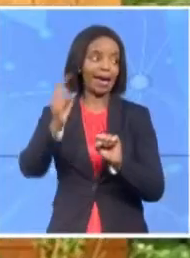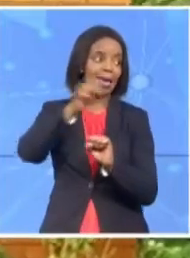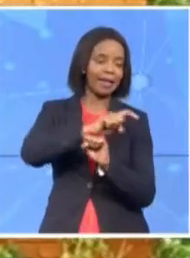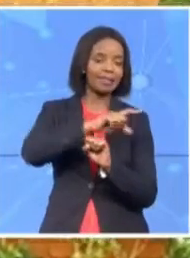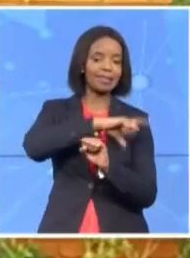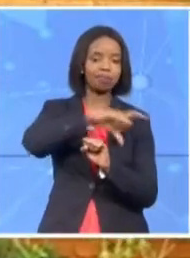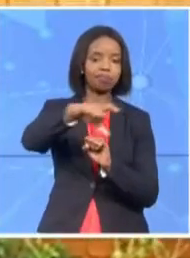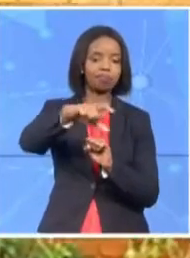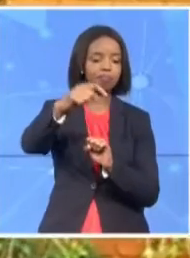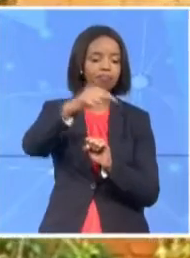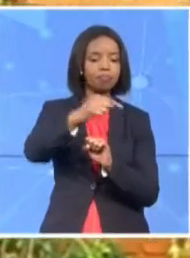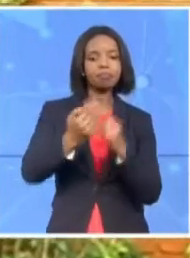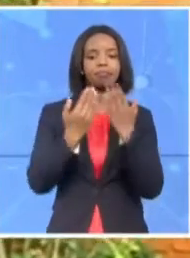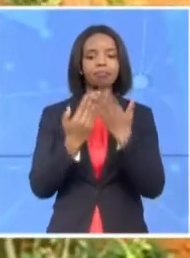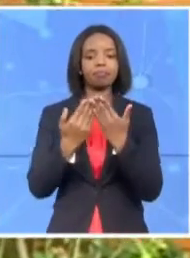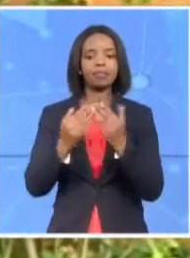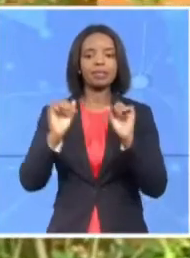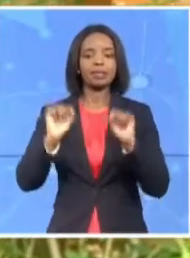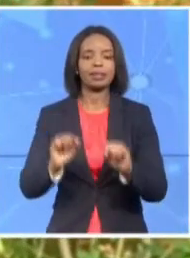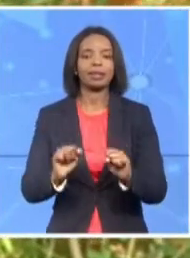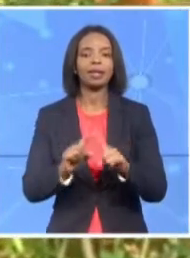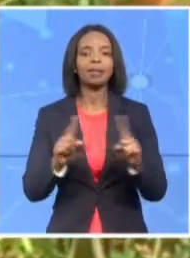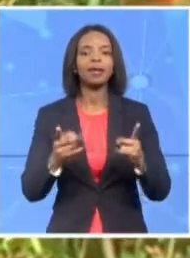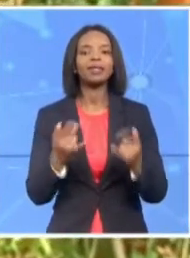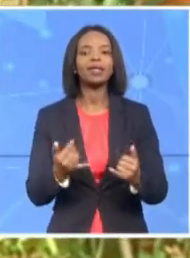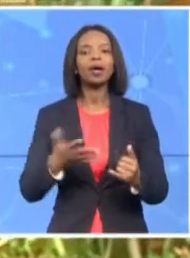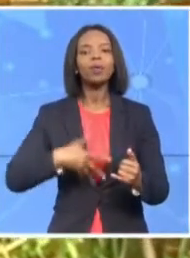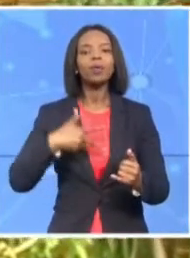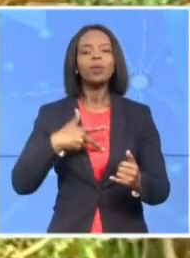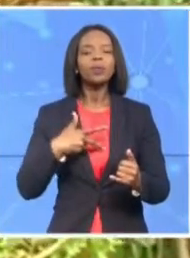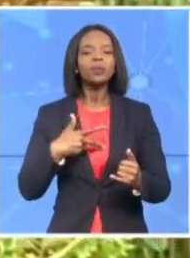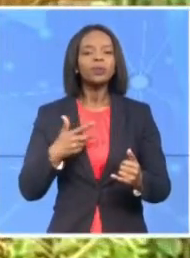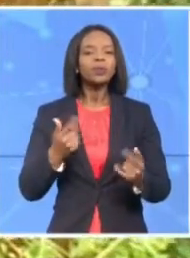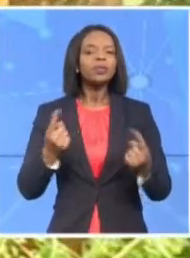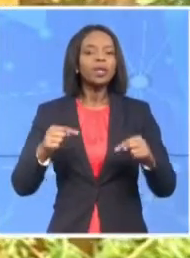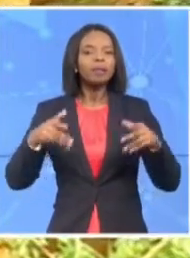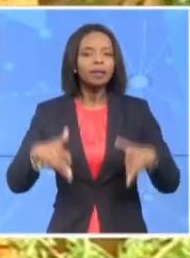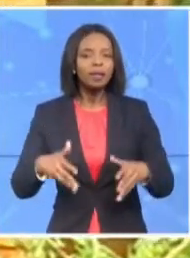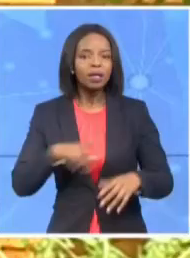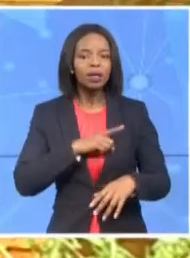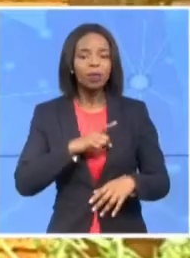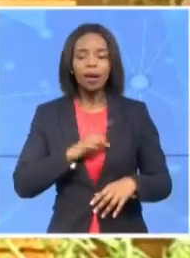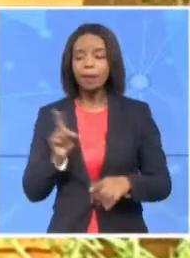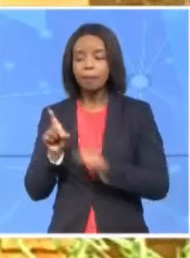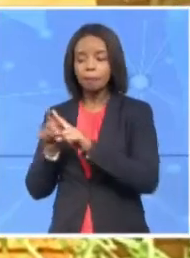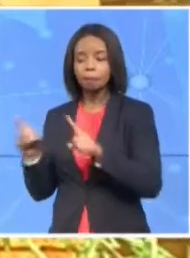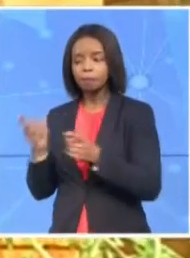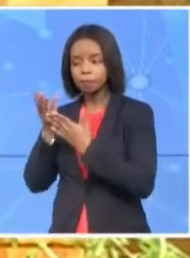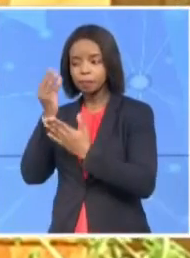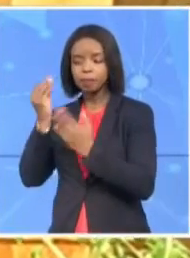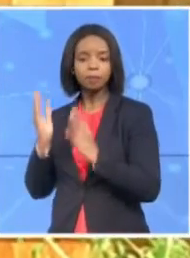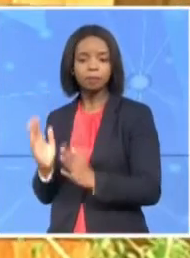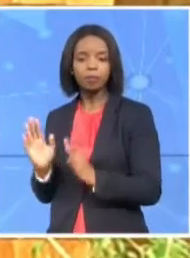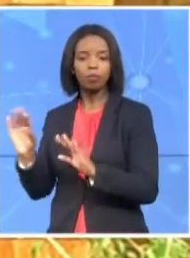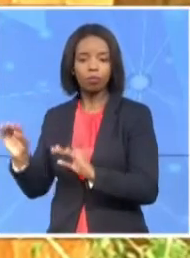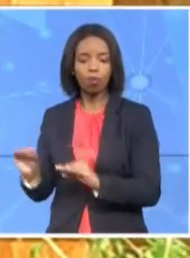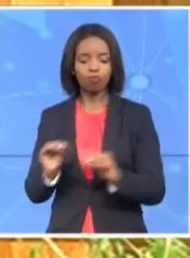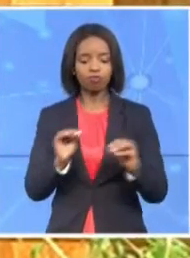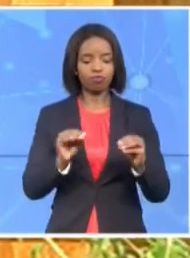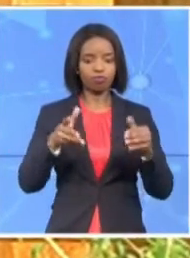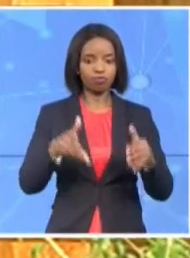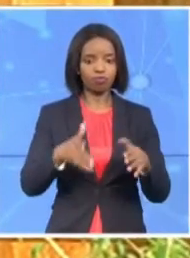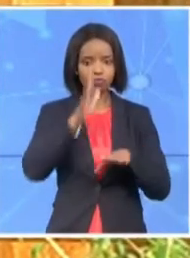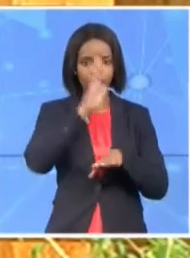why we came here. They will move to this college, but of course, later on, they were evicted due to